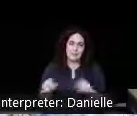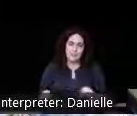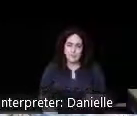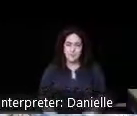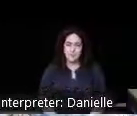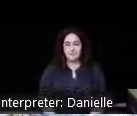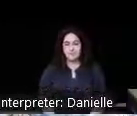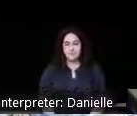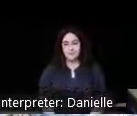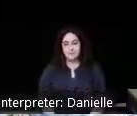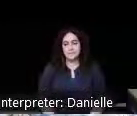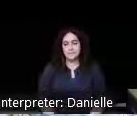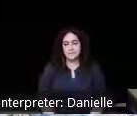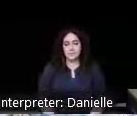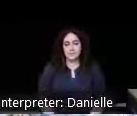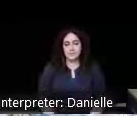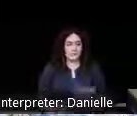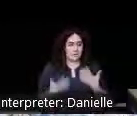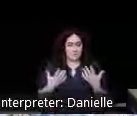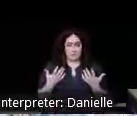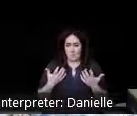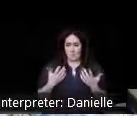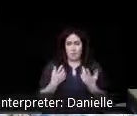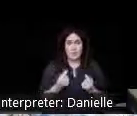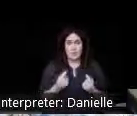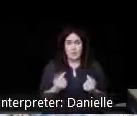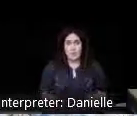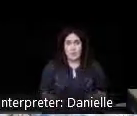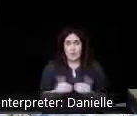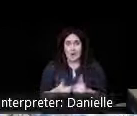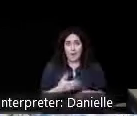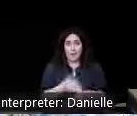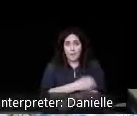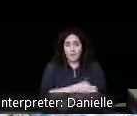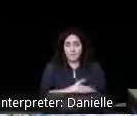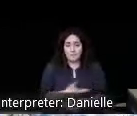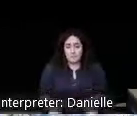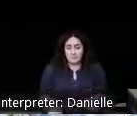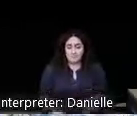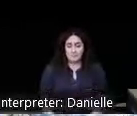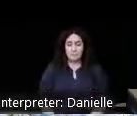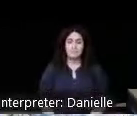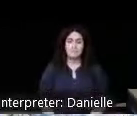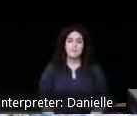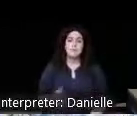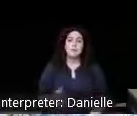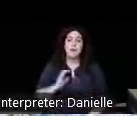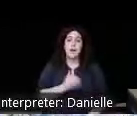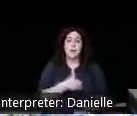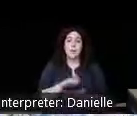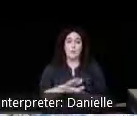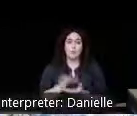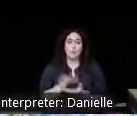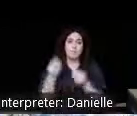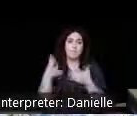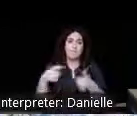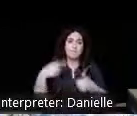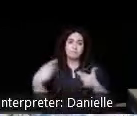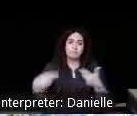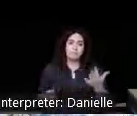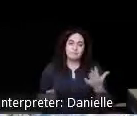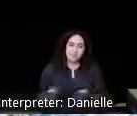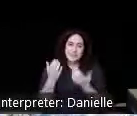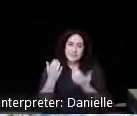So what can be done? Well, we outline many recommendations which can be mapped back to